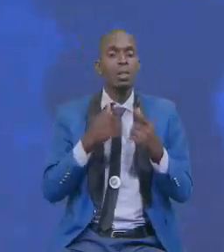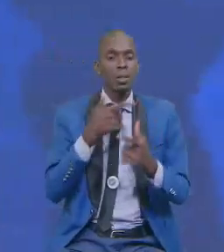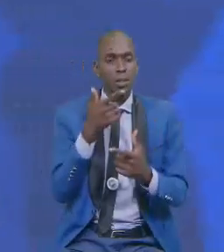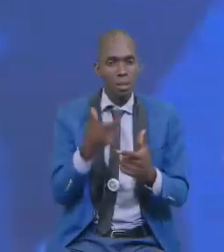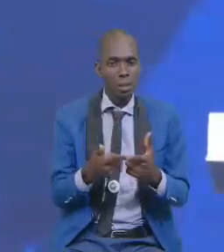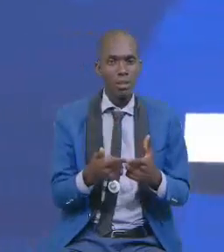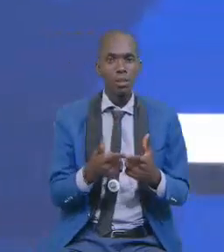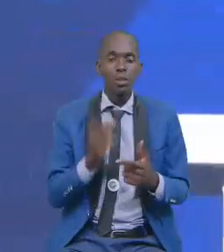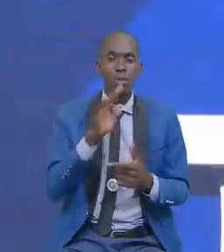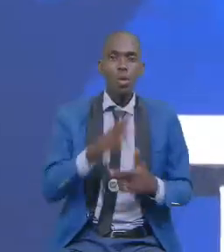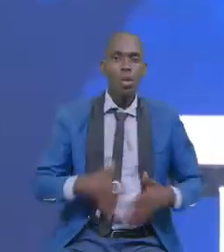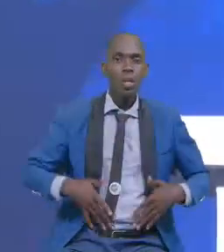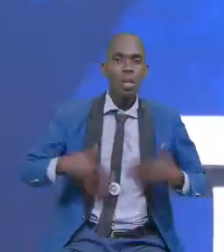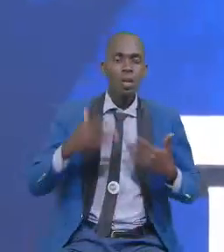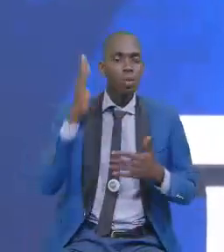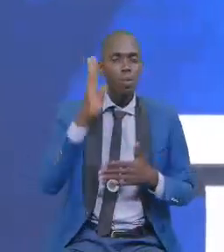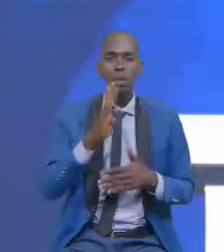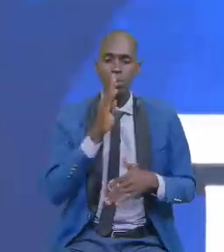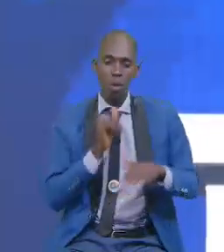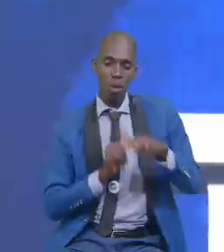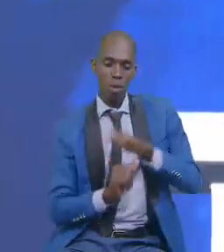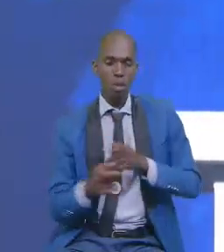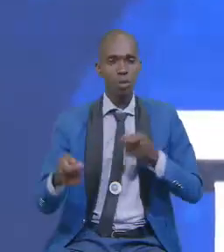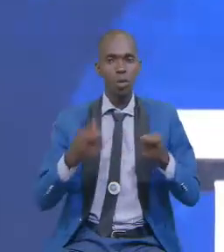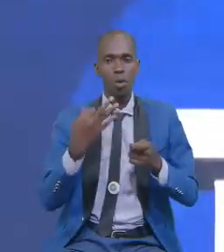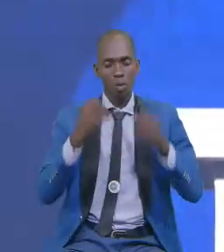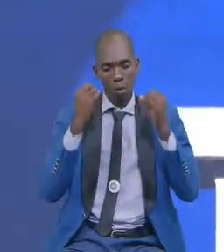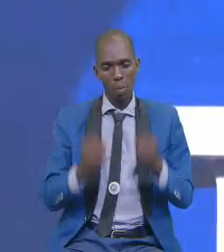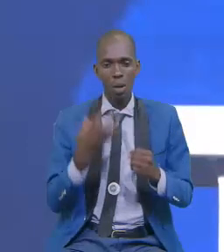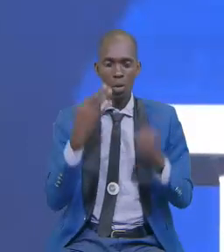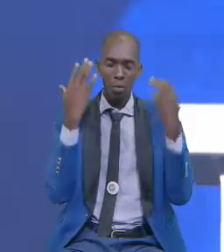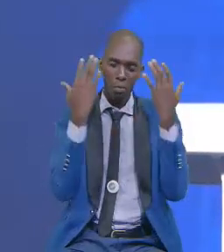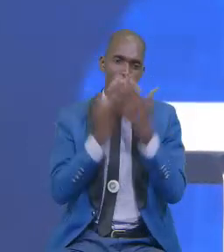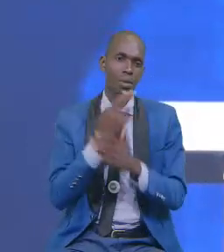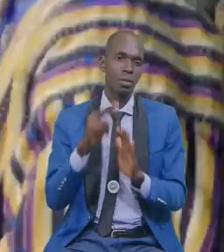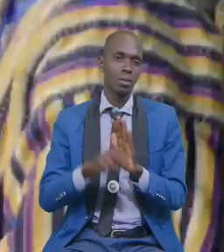your life will be under the control of the power of darkness.